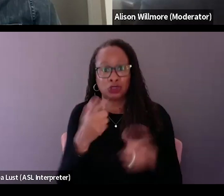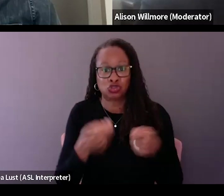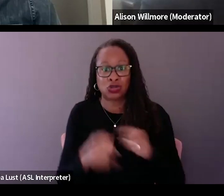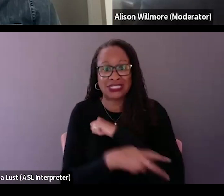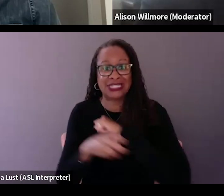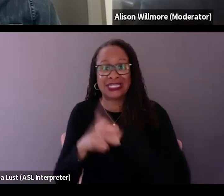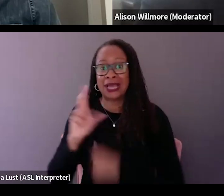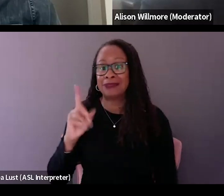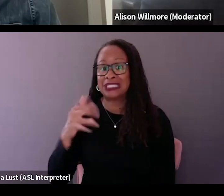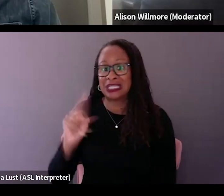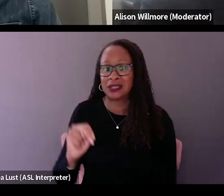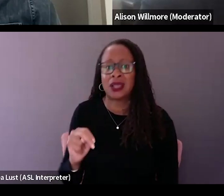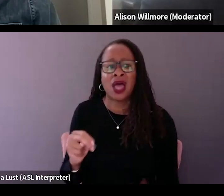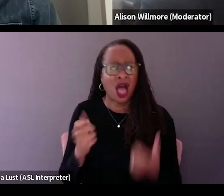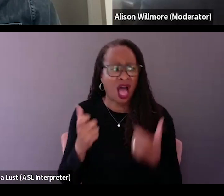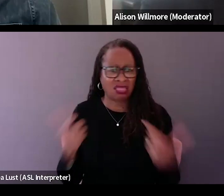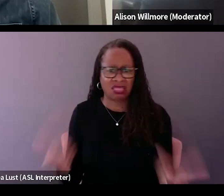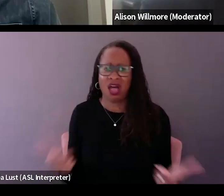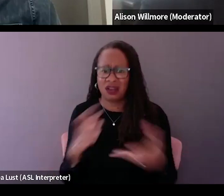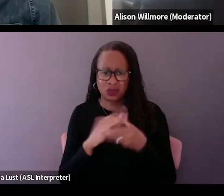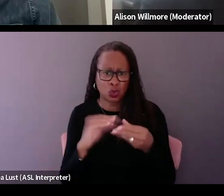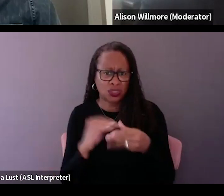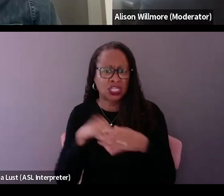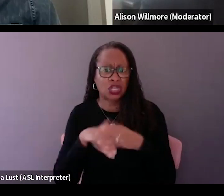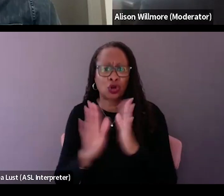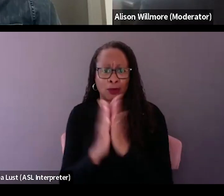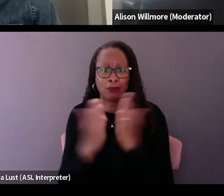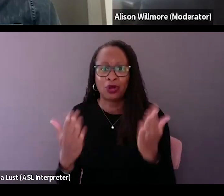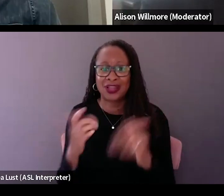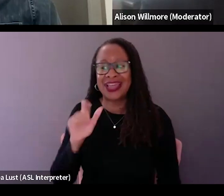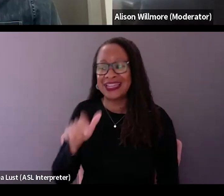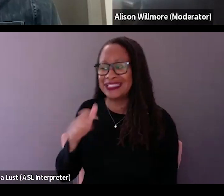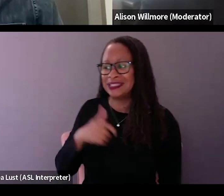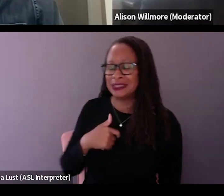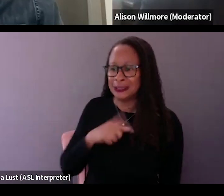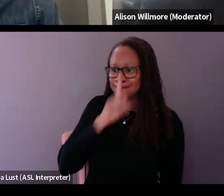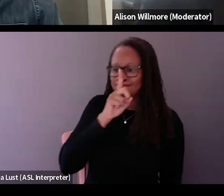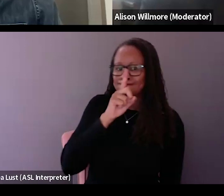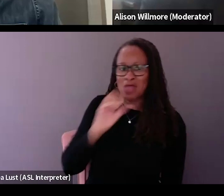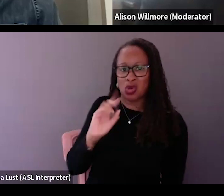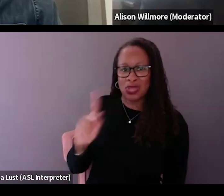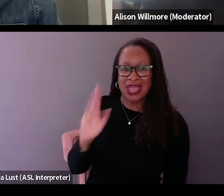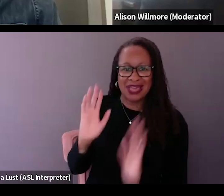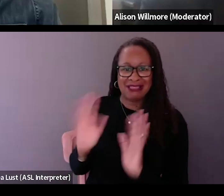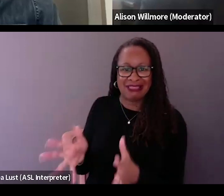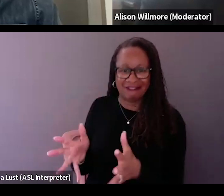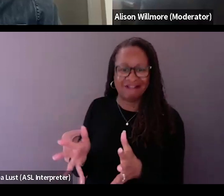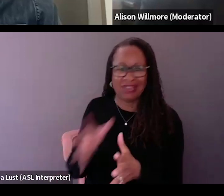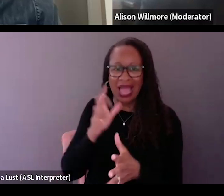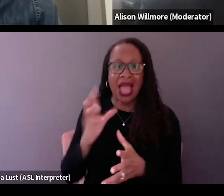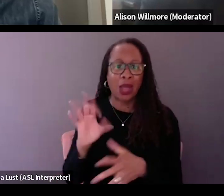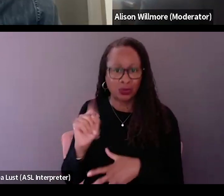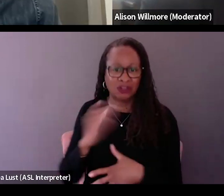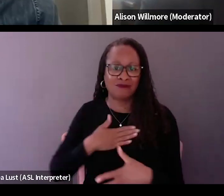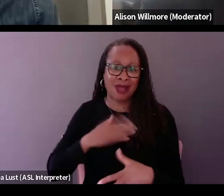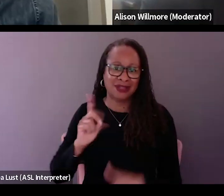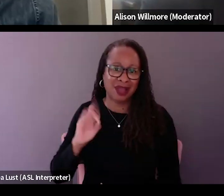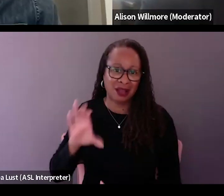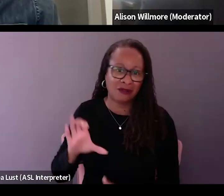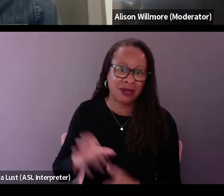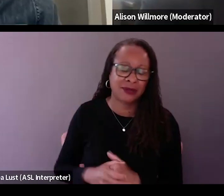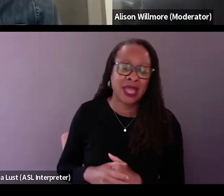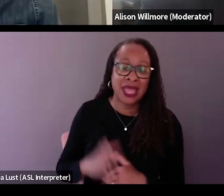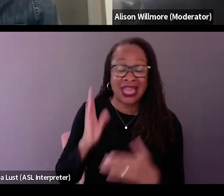be okay with ending up on the cutting room floor, because in the end, we thought our film is a character portrait and it's